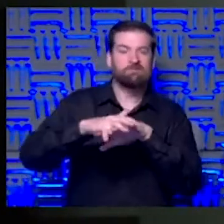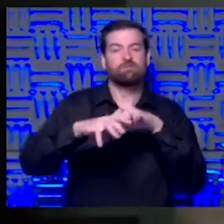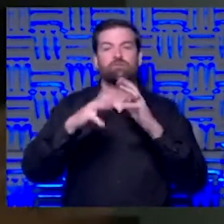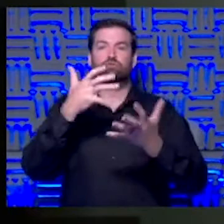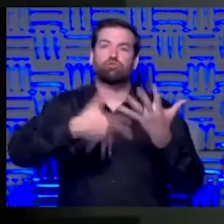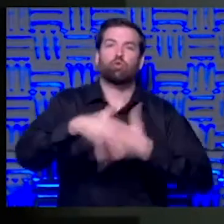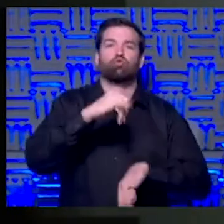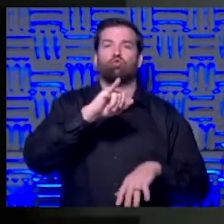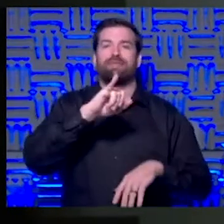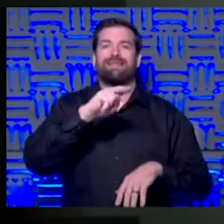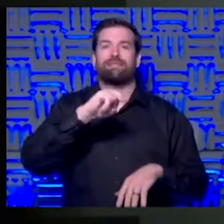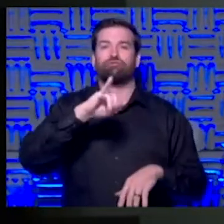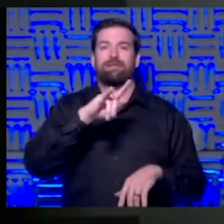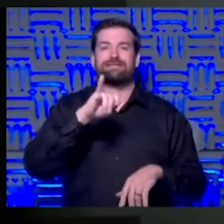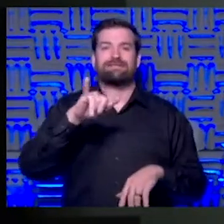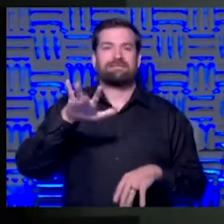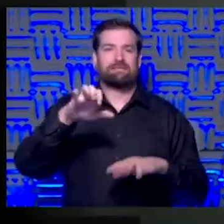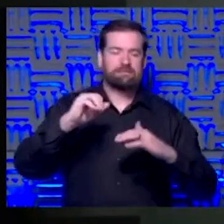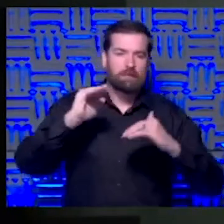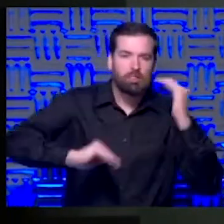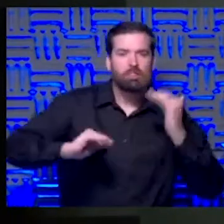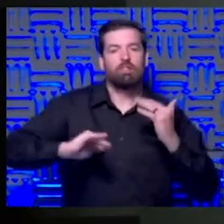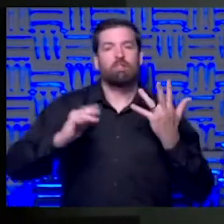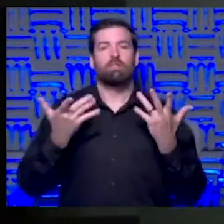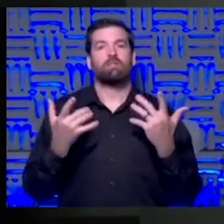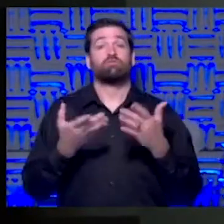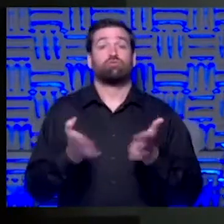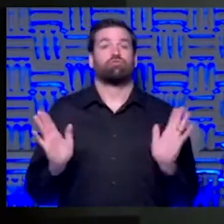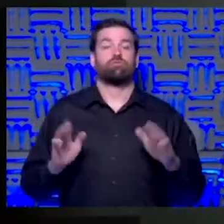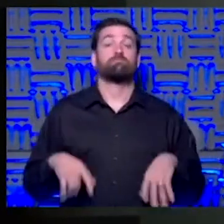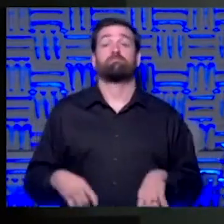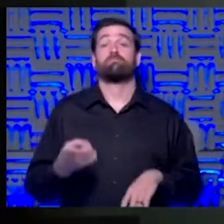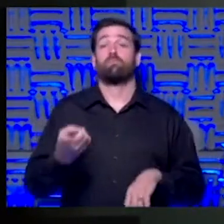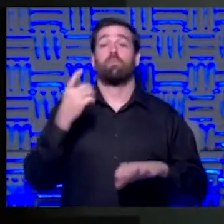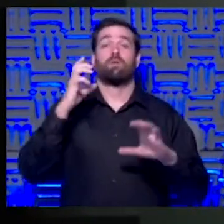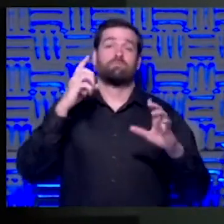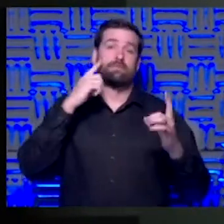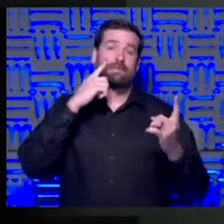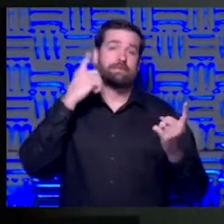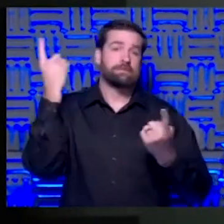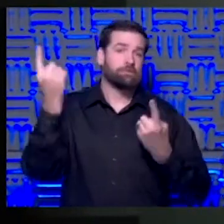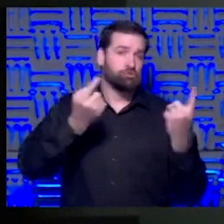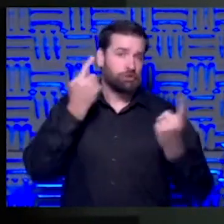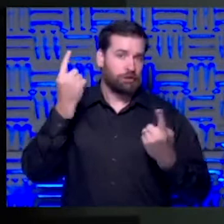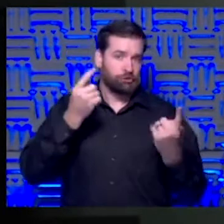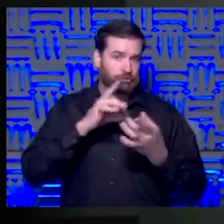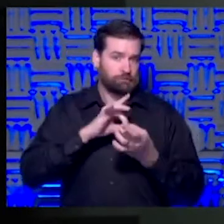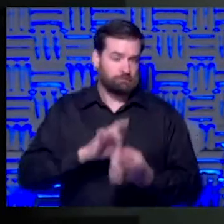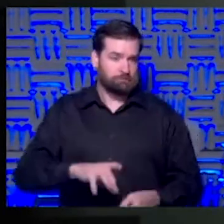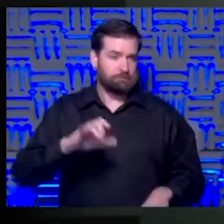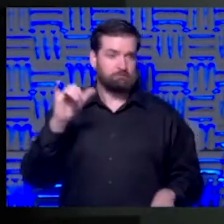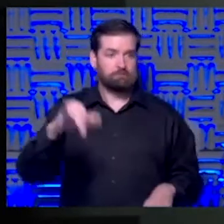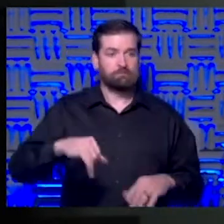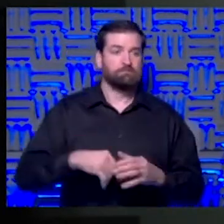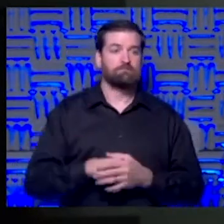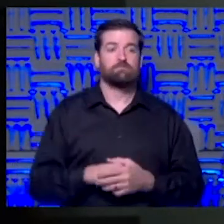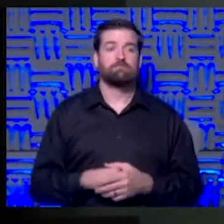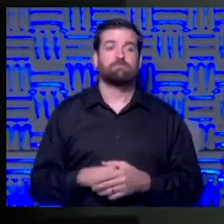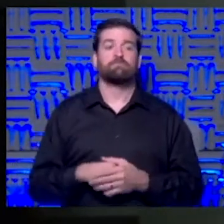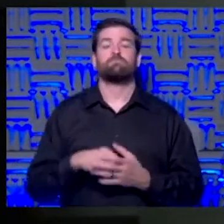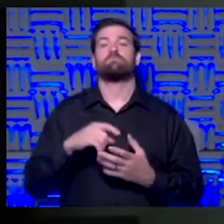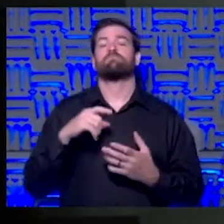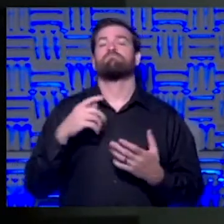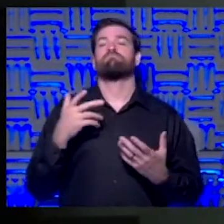that we're experiencing and the inequities in general? And so one communication or consideration in regards to that, I think, is determining what